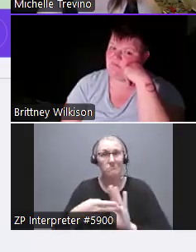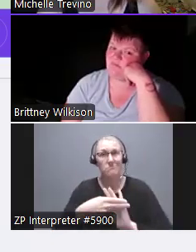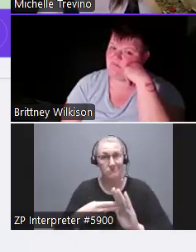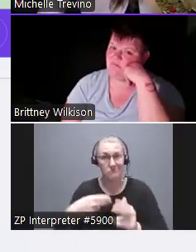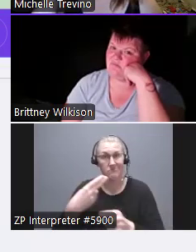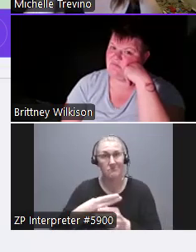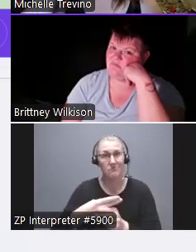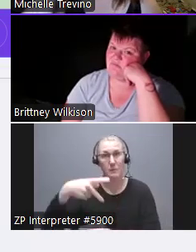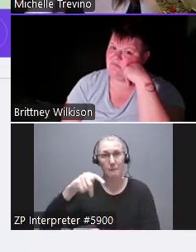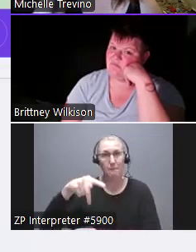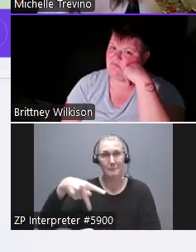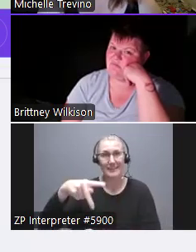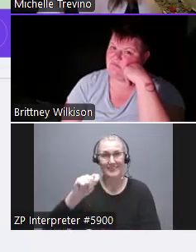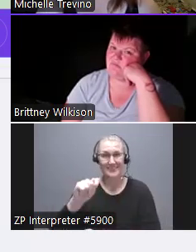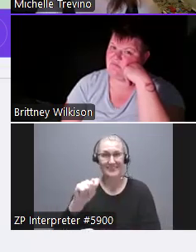PTC.